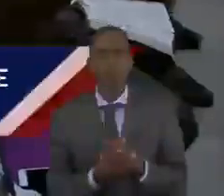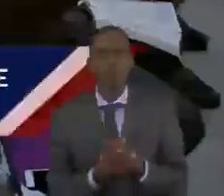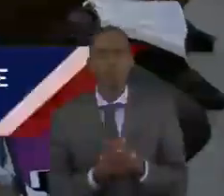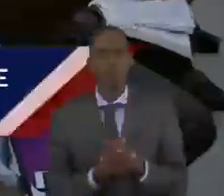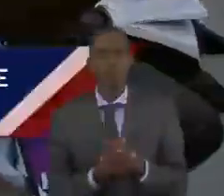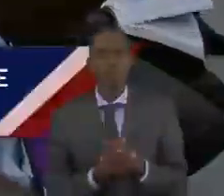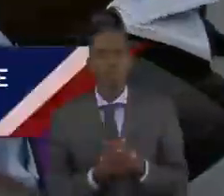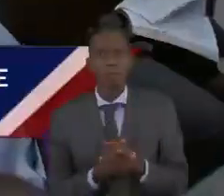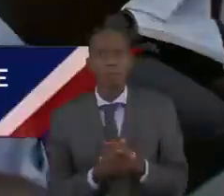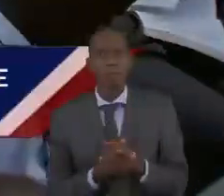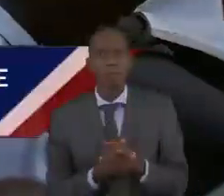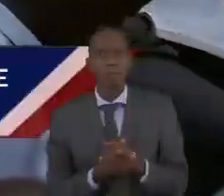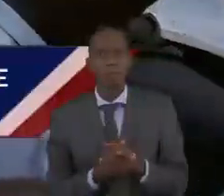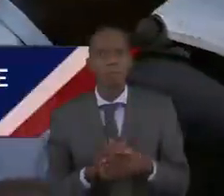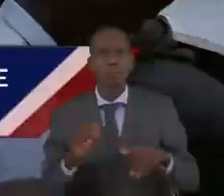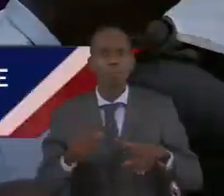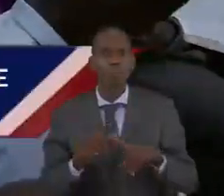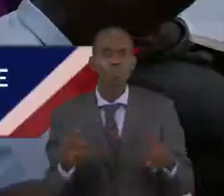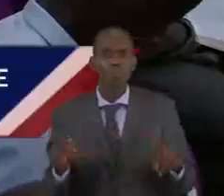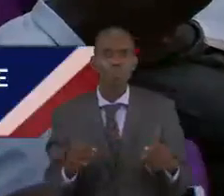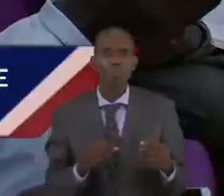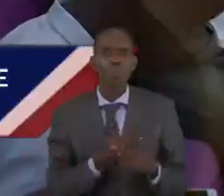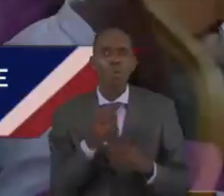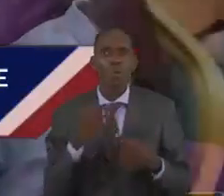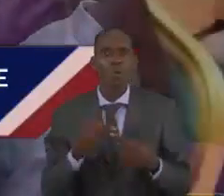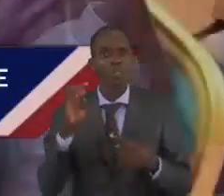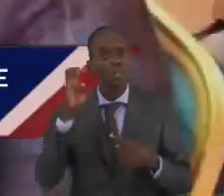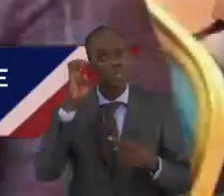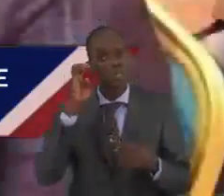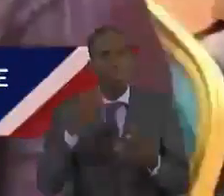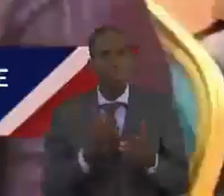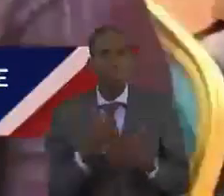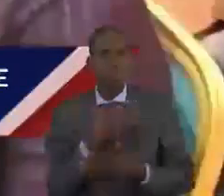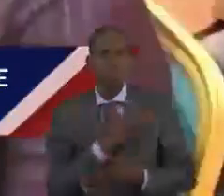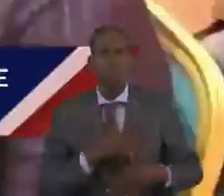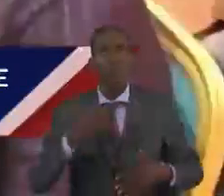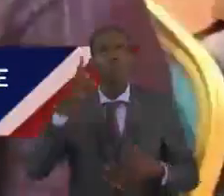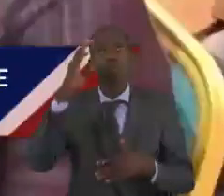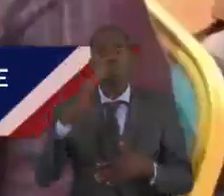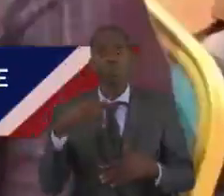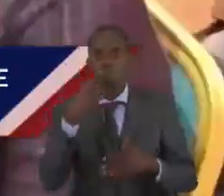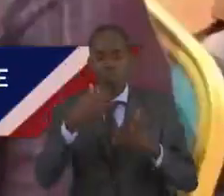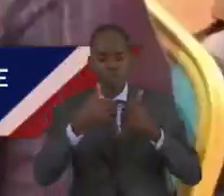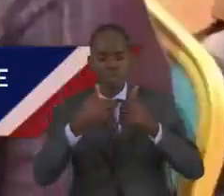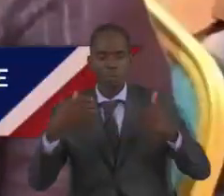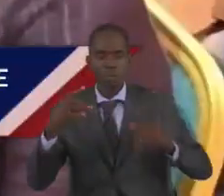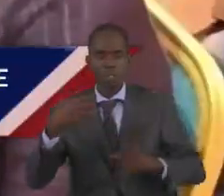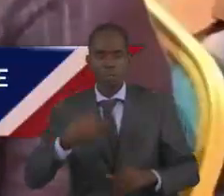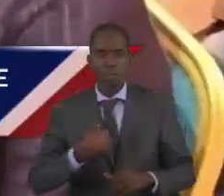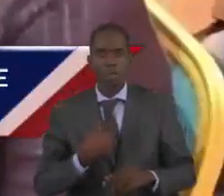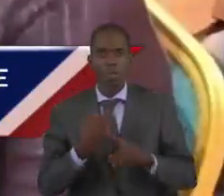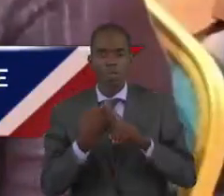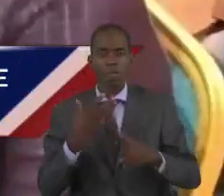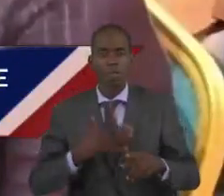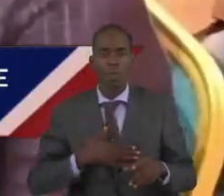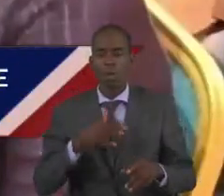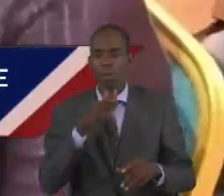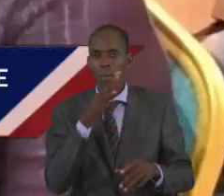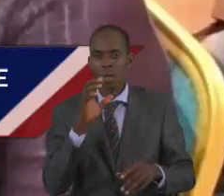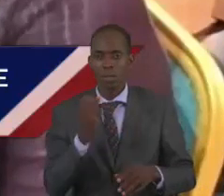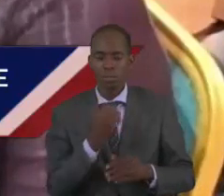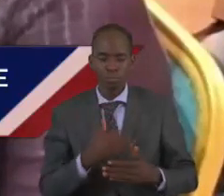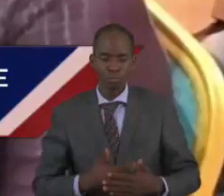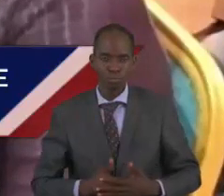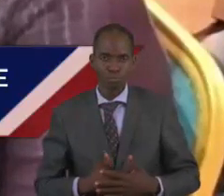1, verse 15. But when it pleased God, who separated me from my mother's